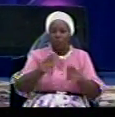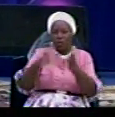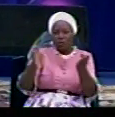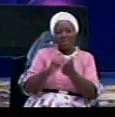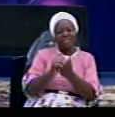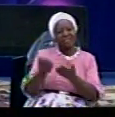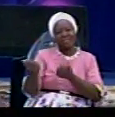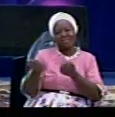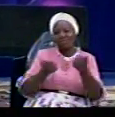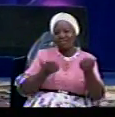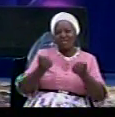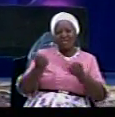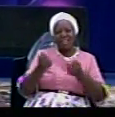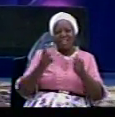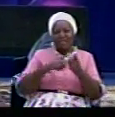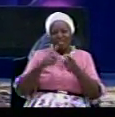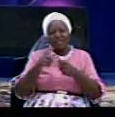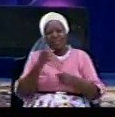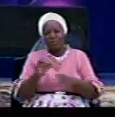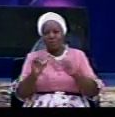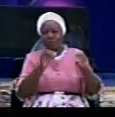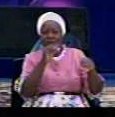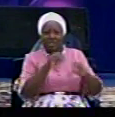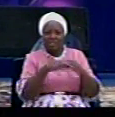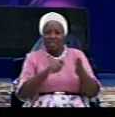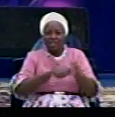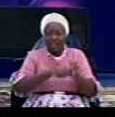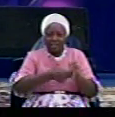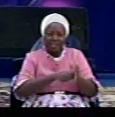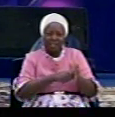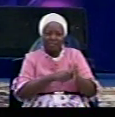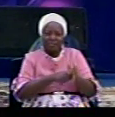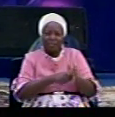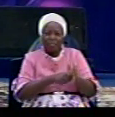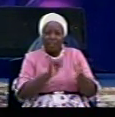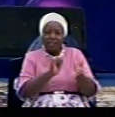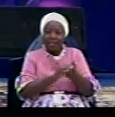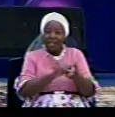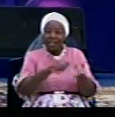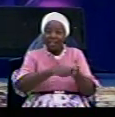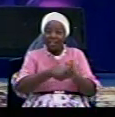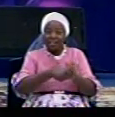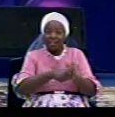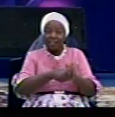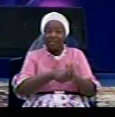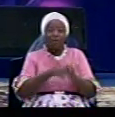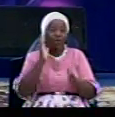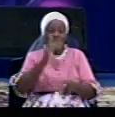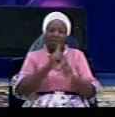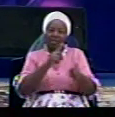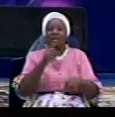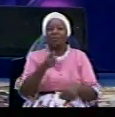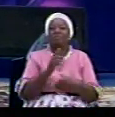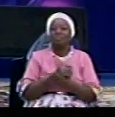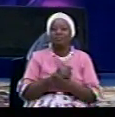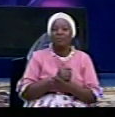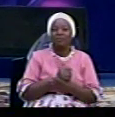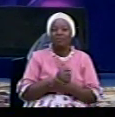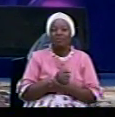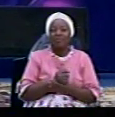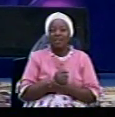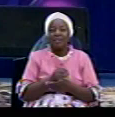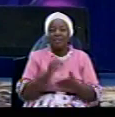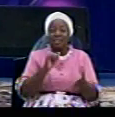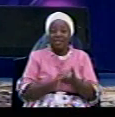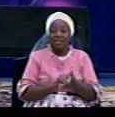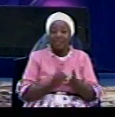you will put in the key. That key will answer you. That key will